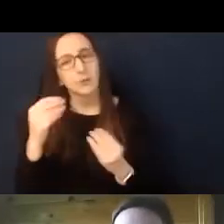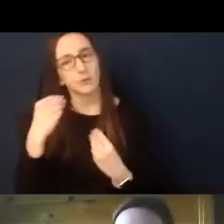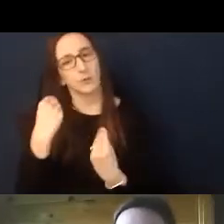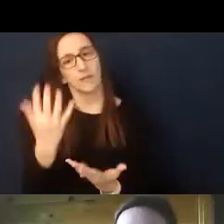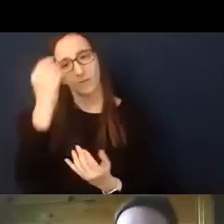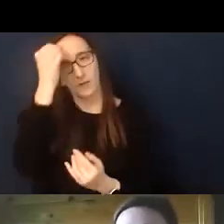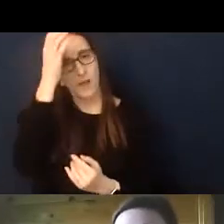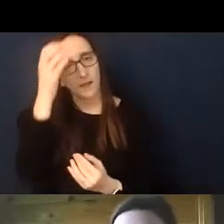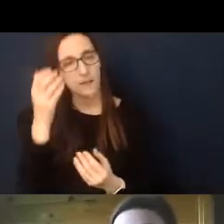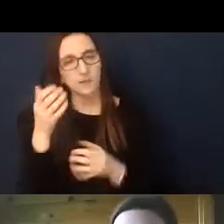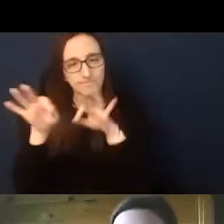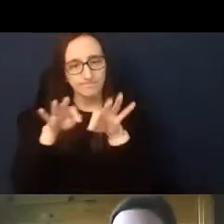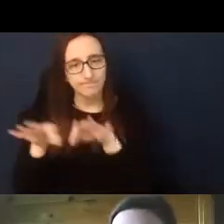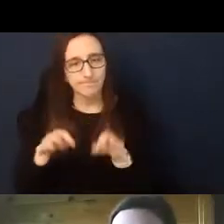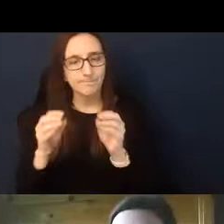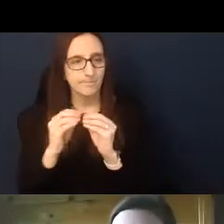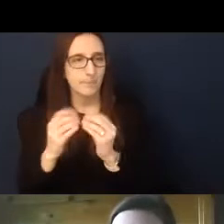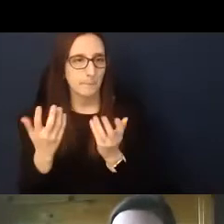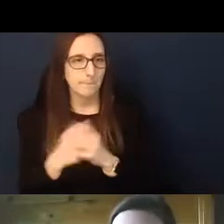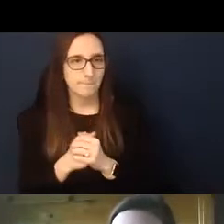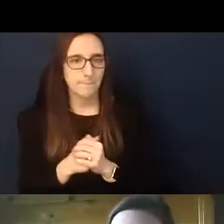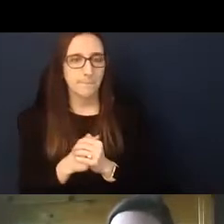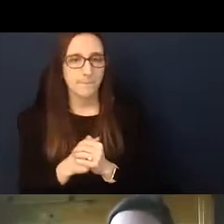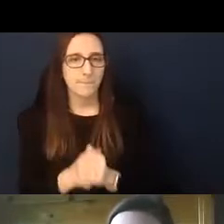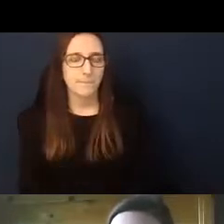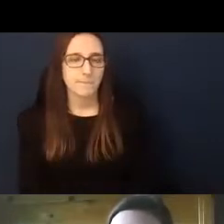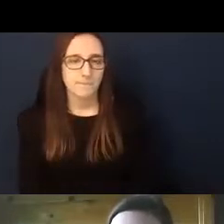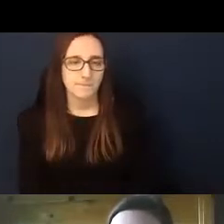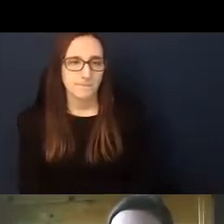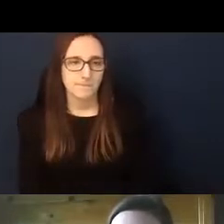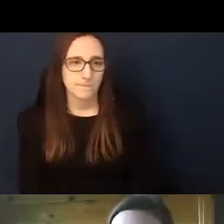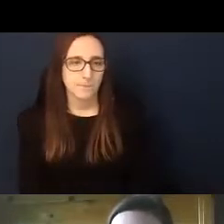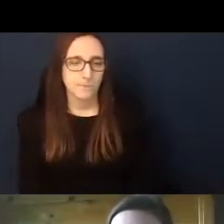that by they have a dietitian now on their program.